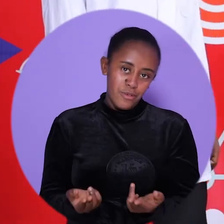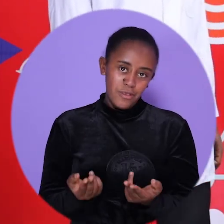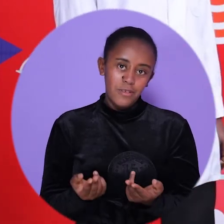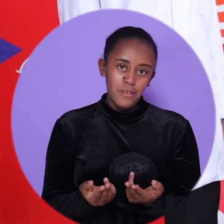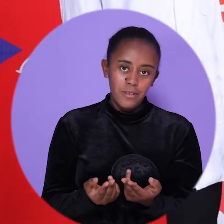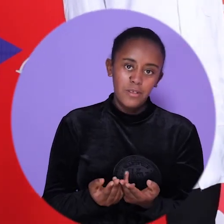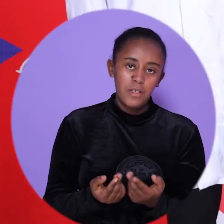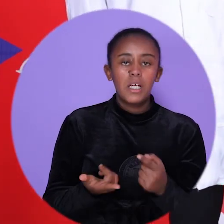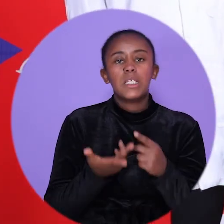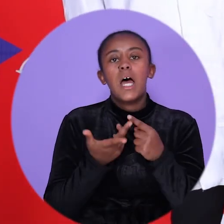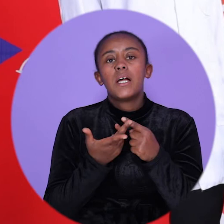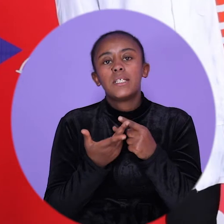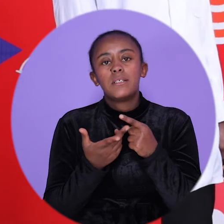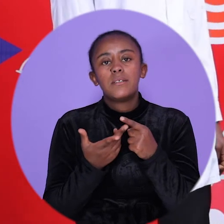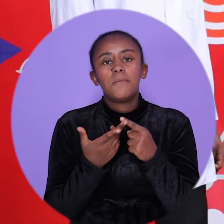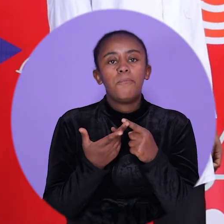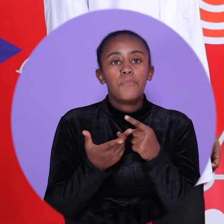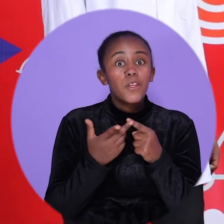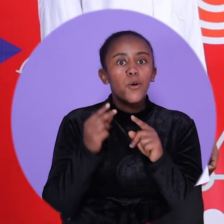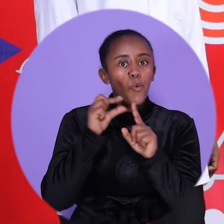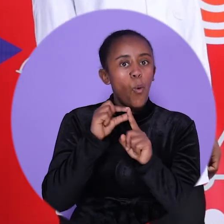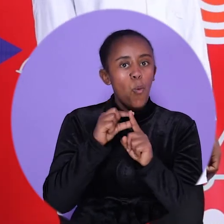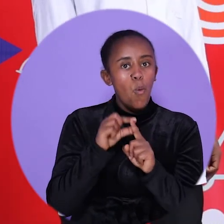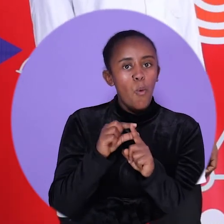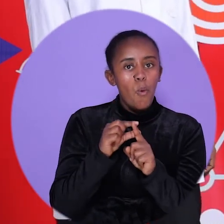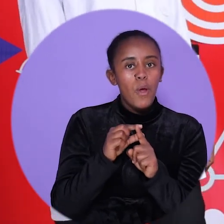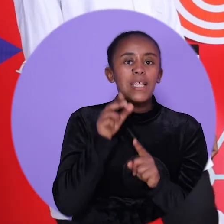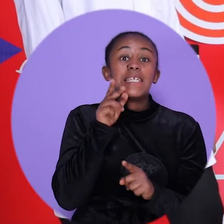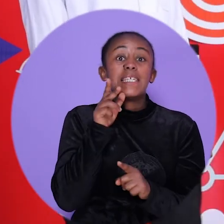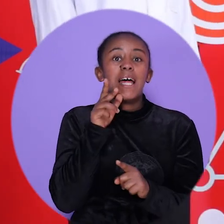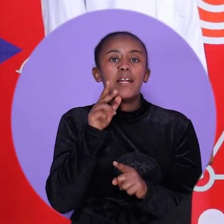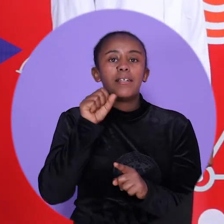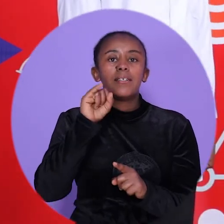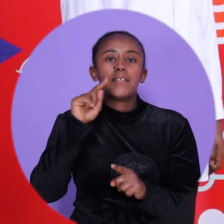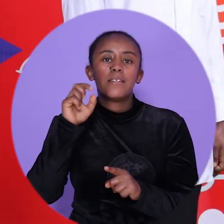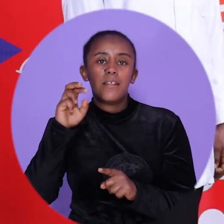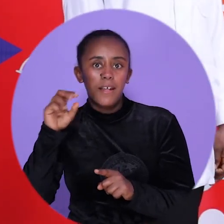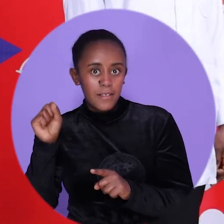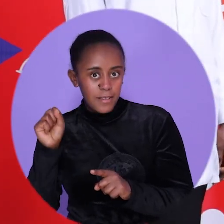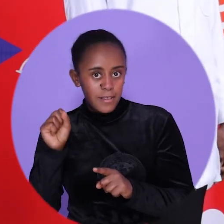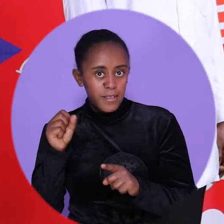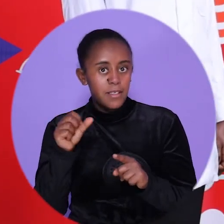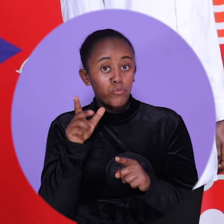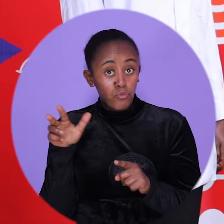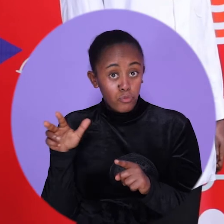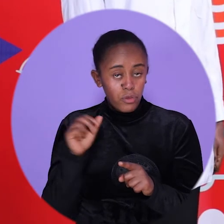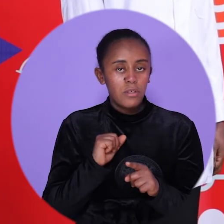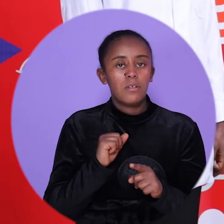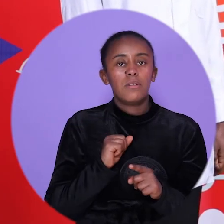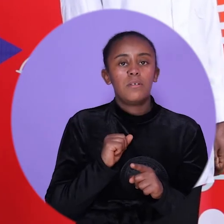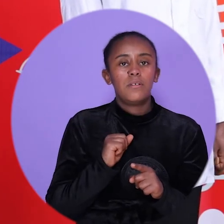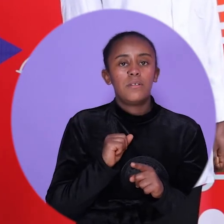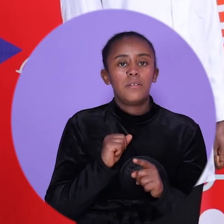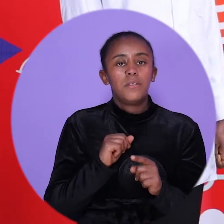Let us go to the third word. The word is sisters. So, let us read it together and